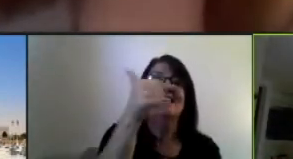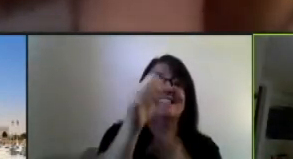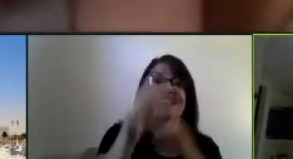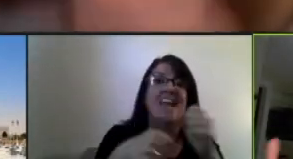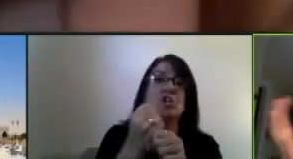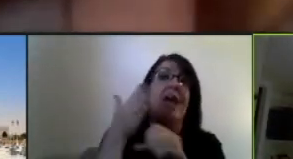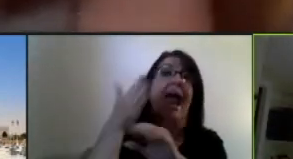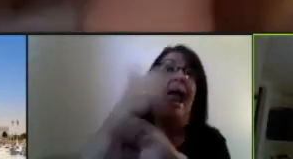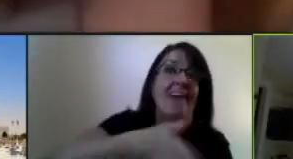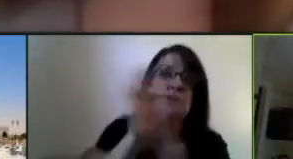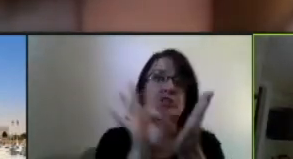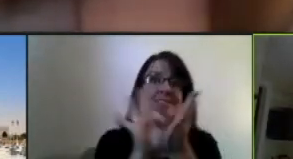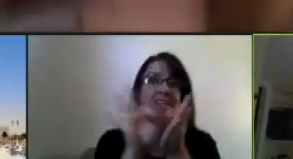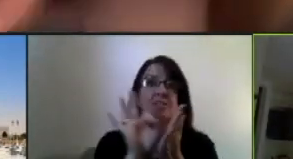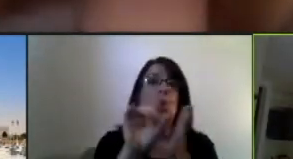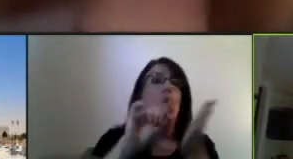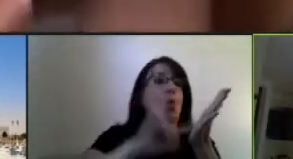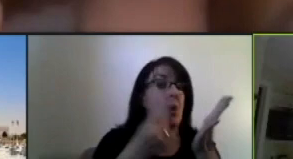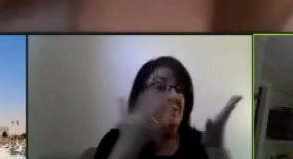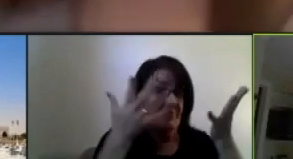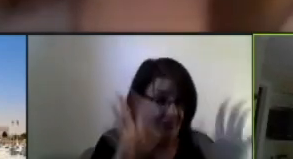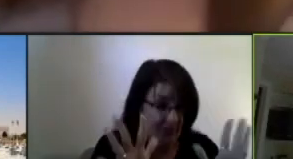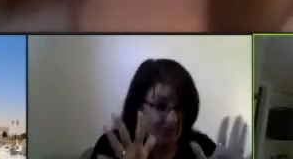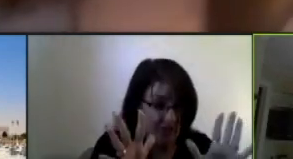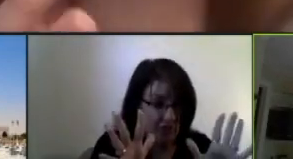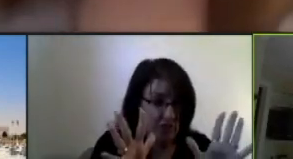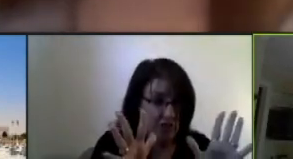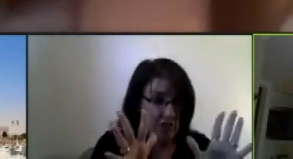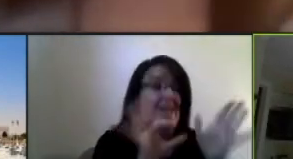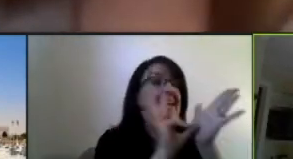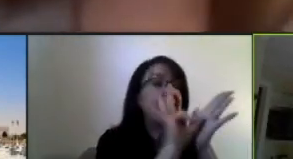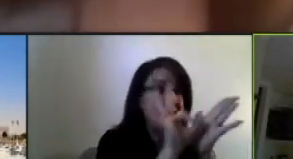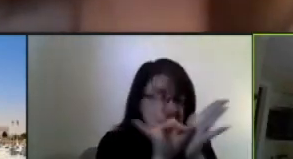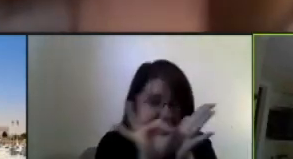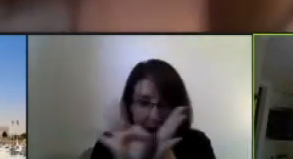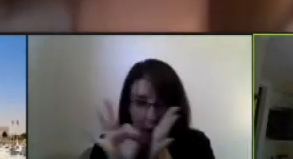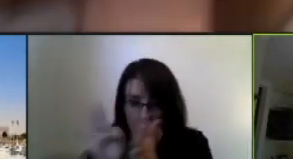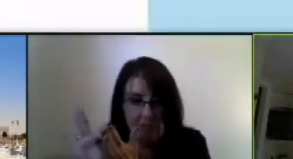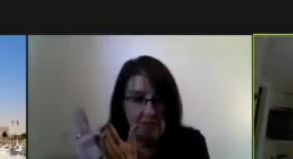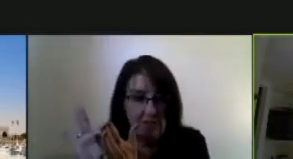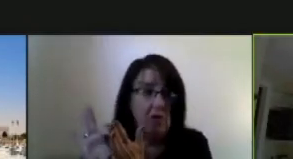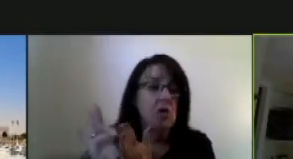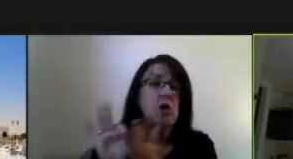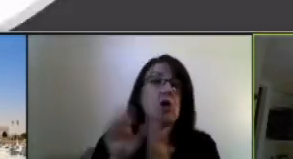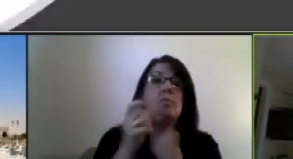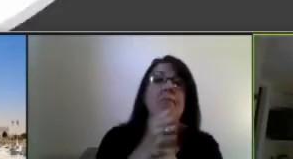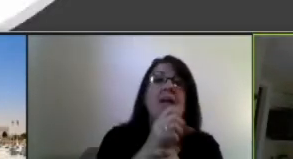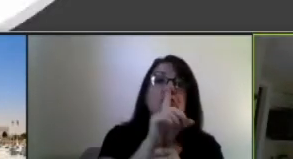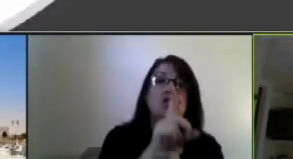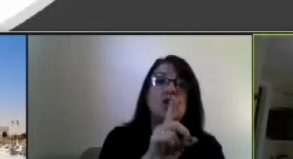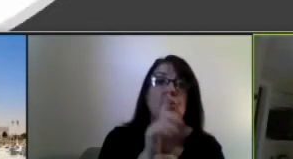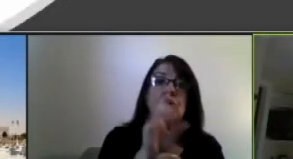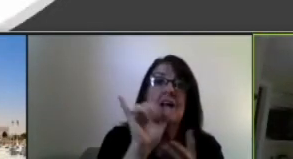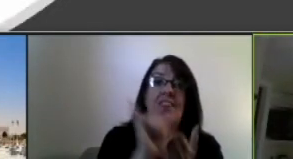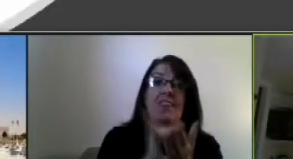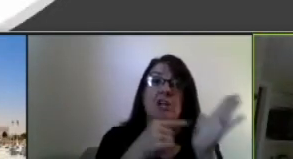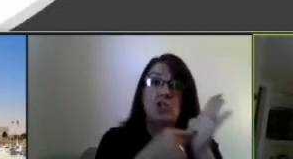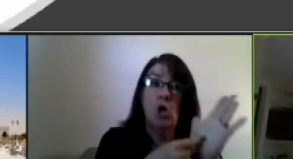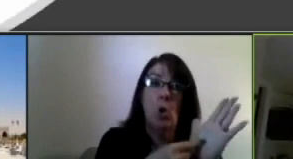the census. So once we have that complete and accurate count in the census and we make sure that all folks are represented